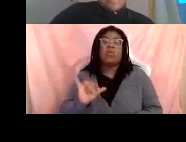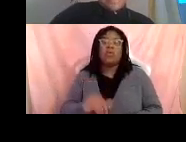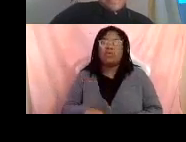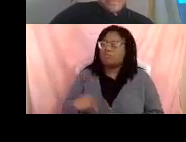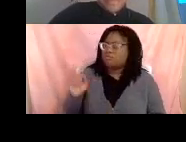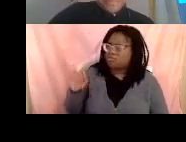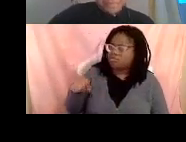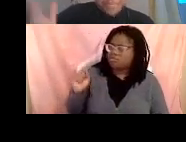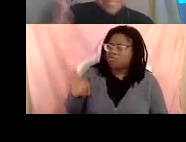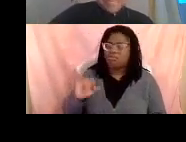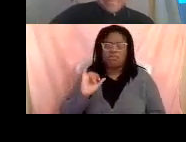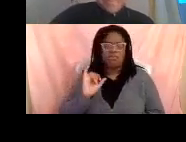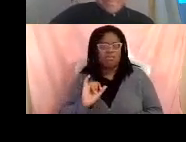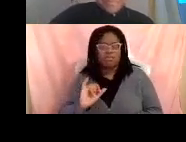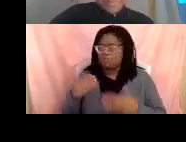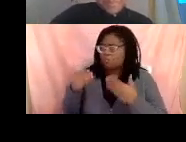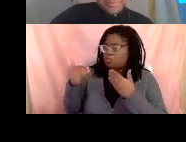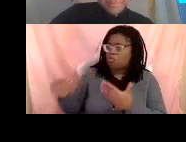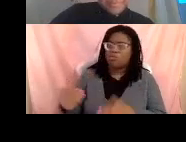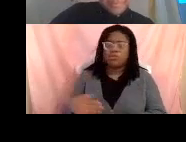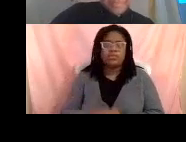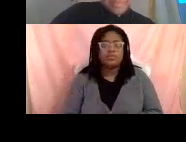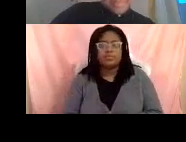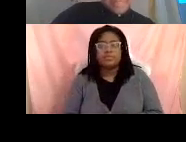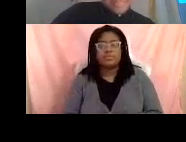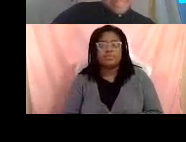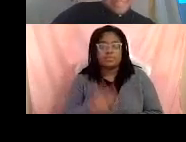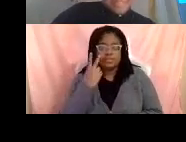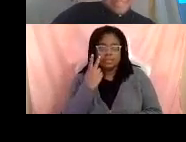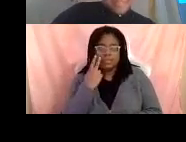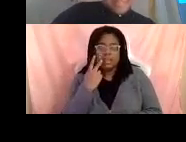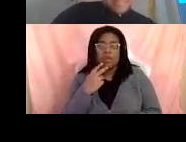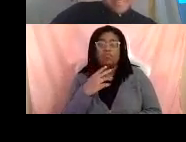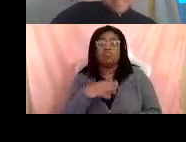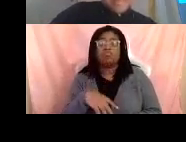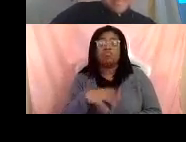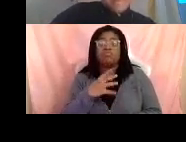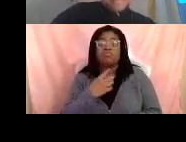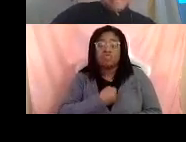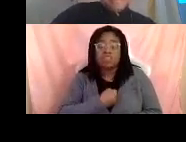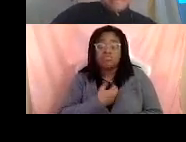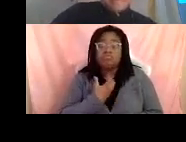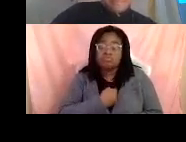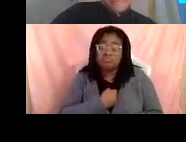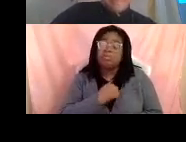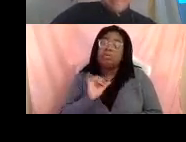Wikipedia. Please. Let's see. Repression.